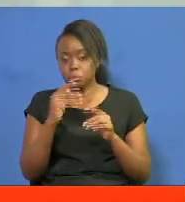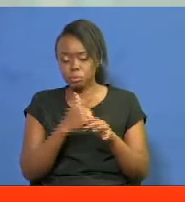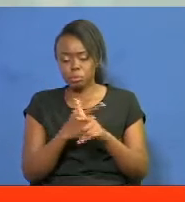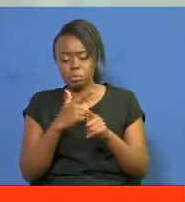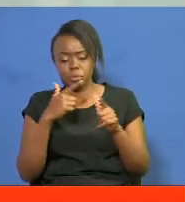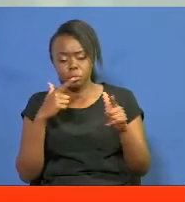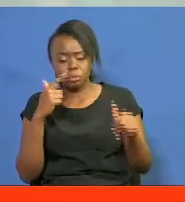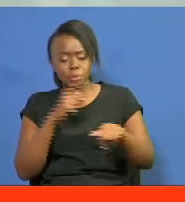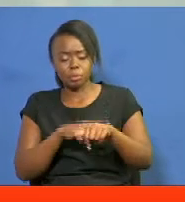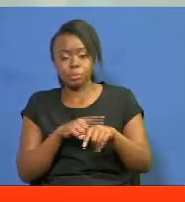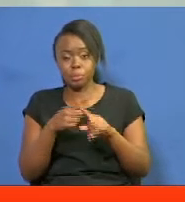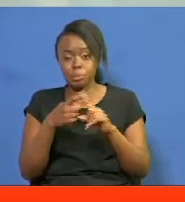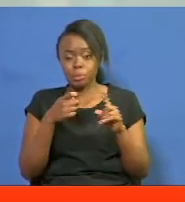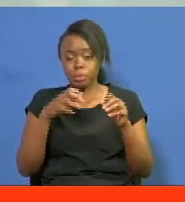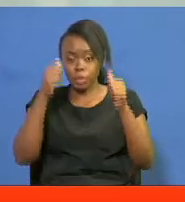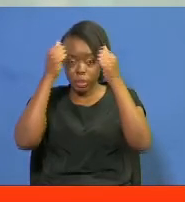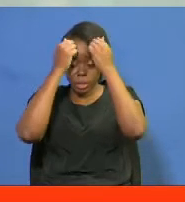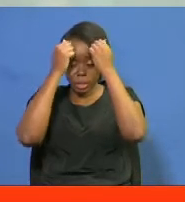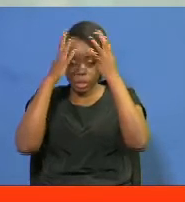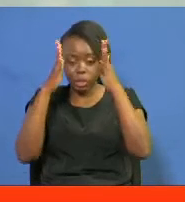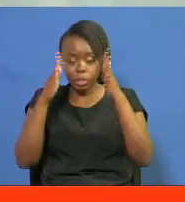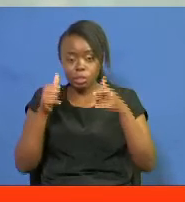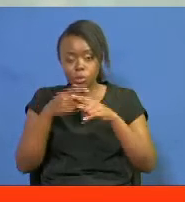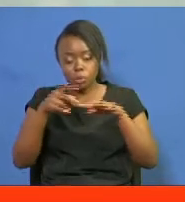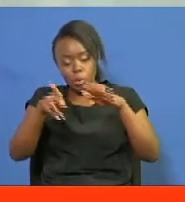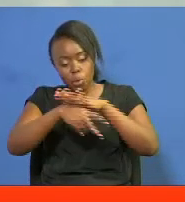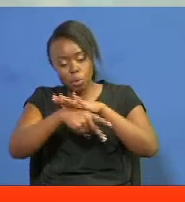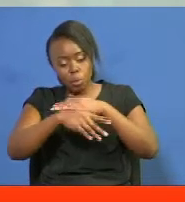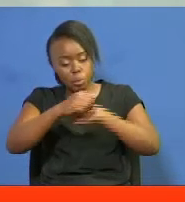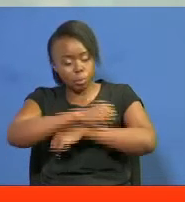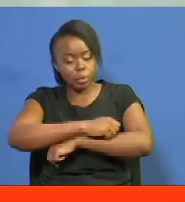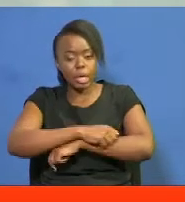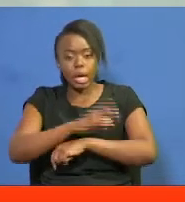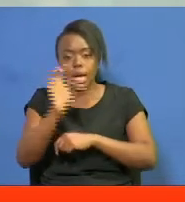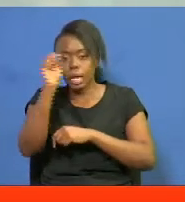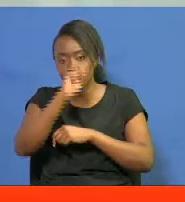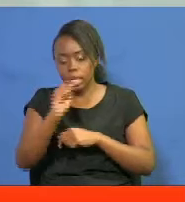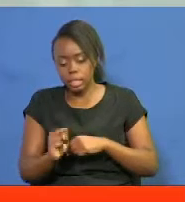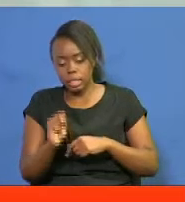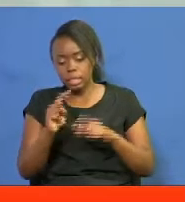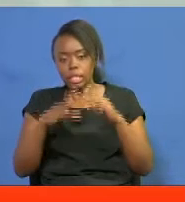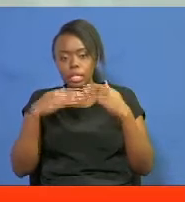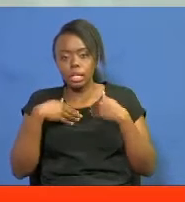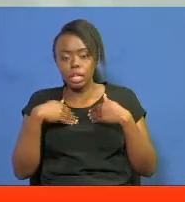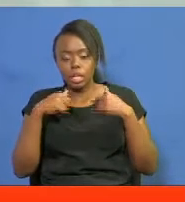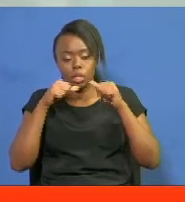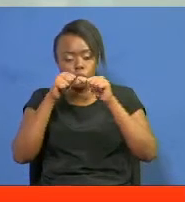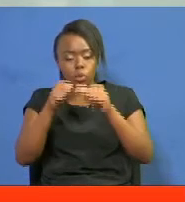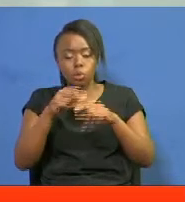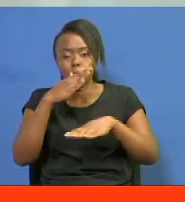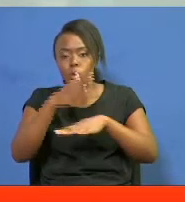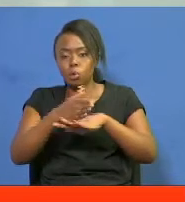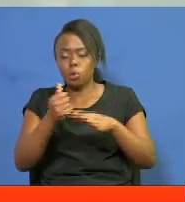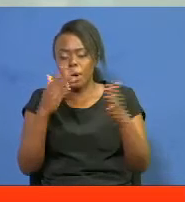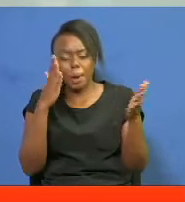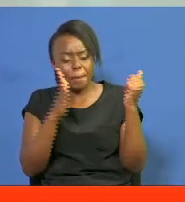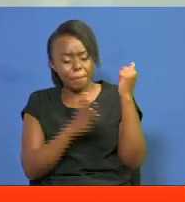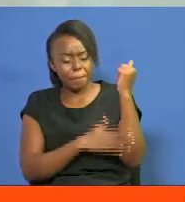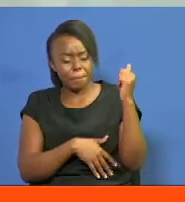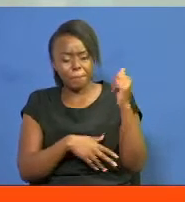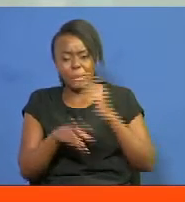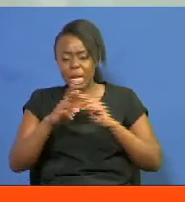time, pupils at the Nosukro Primary School in Baringo South have had to take on a dangerous route to